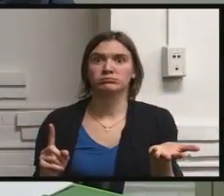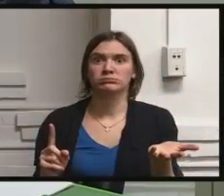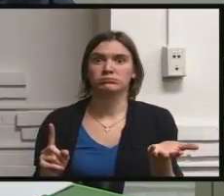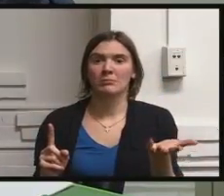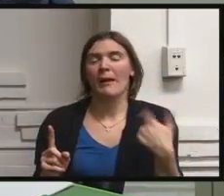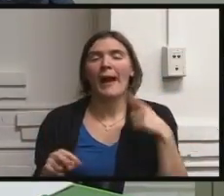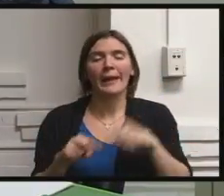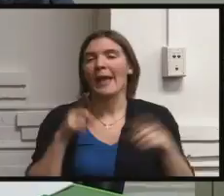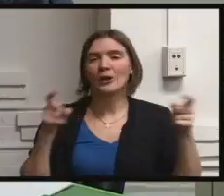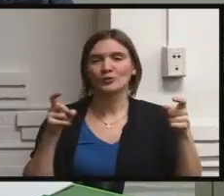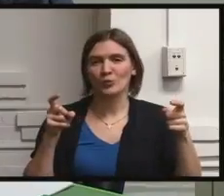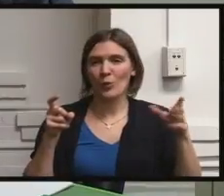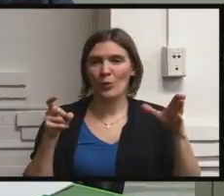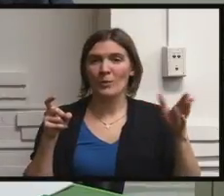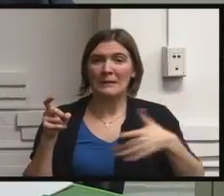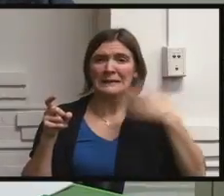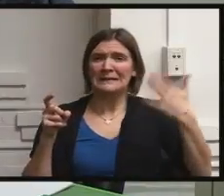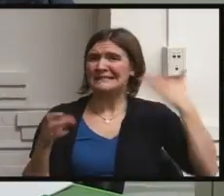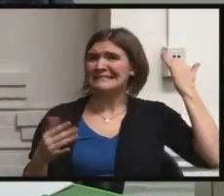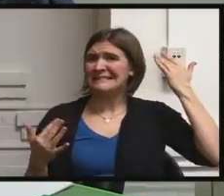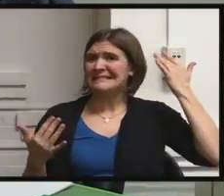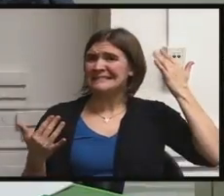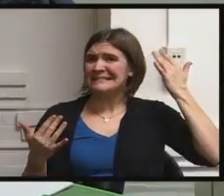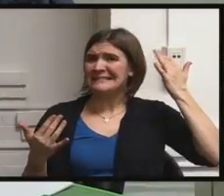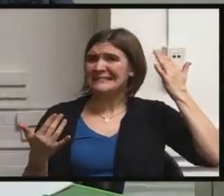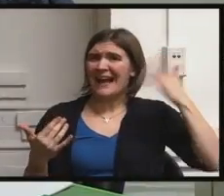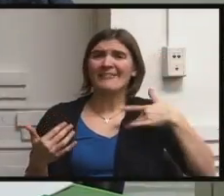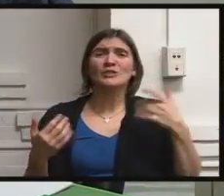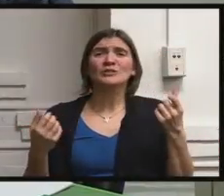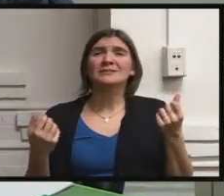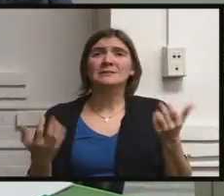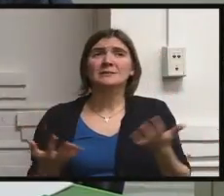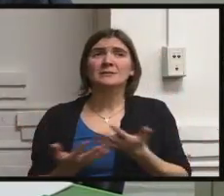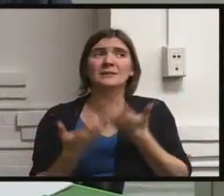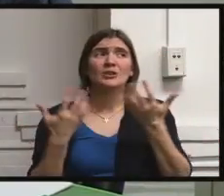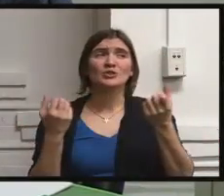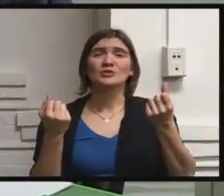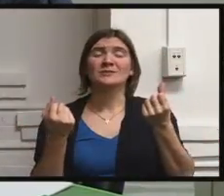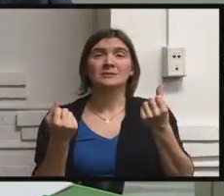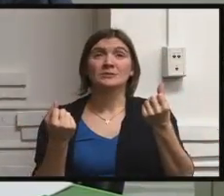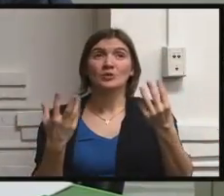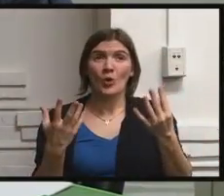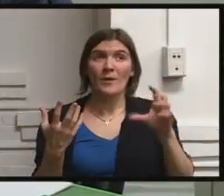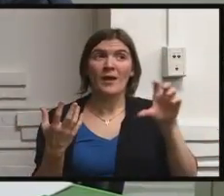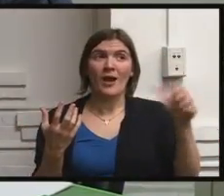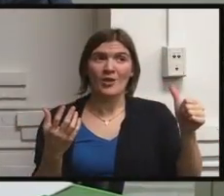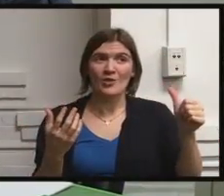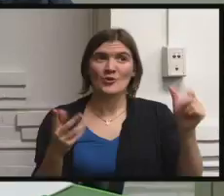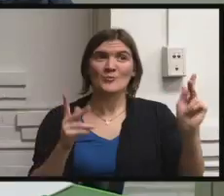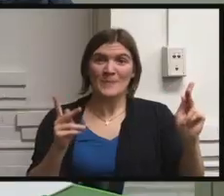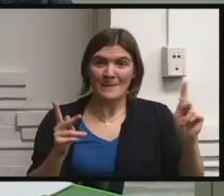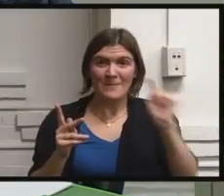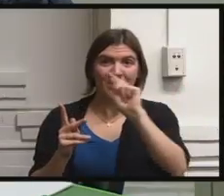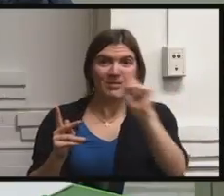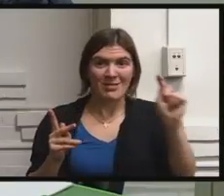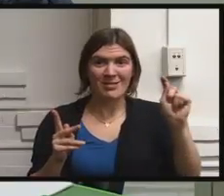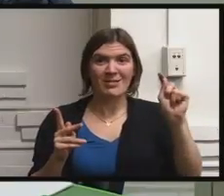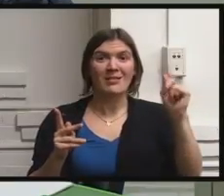worry about that. But it's just something, it's, there's so many, I think there's so many, there are other pieces to this that it's not,